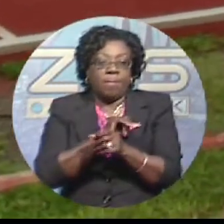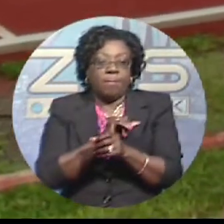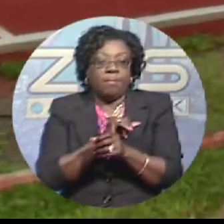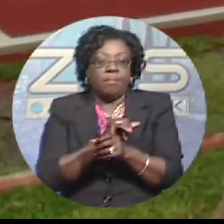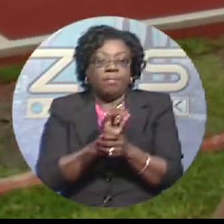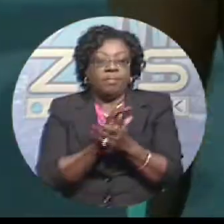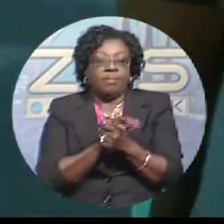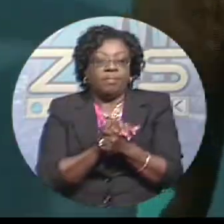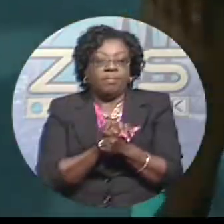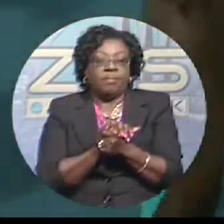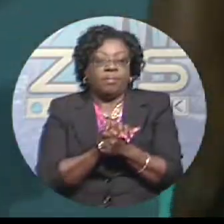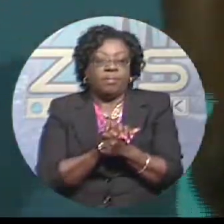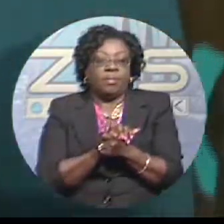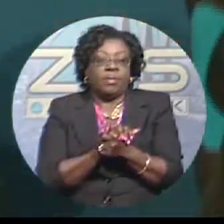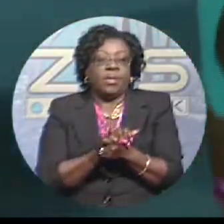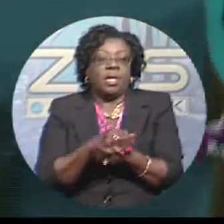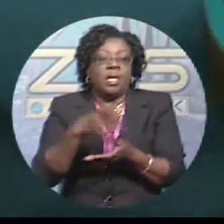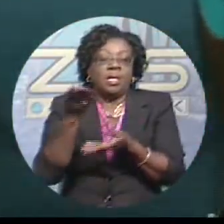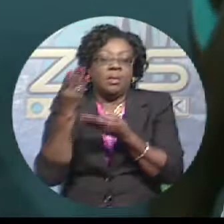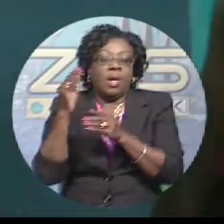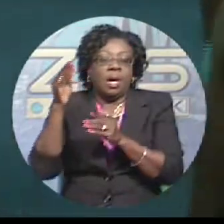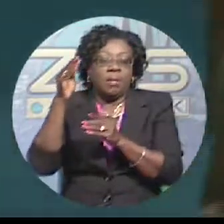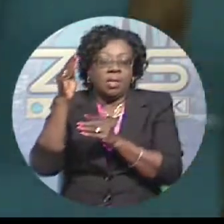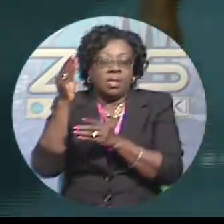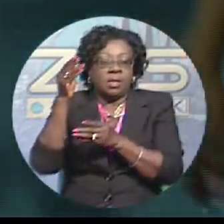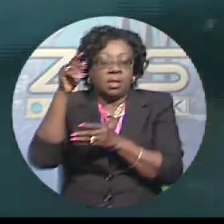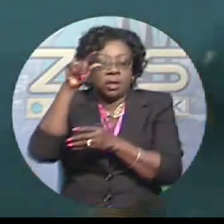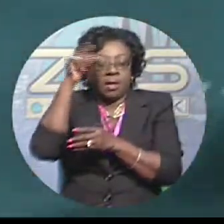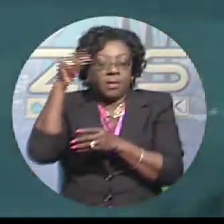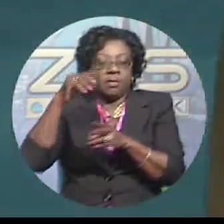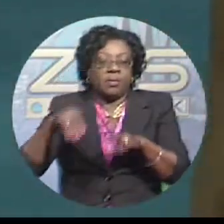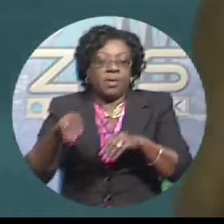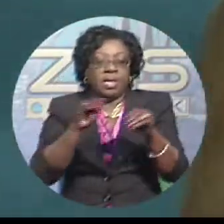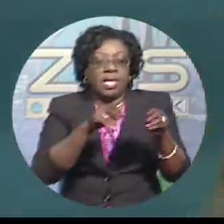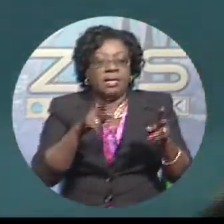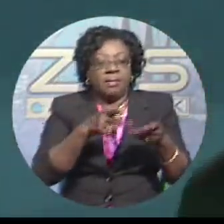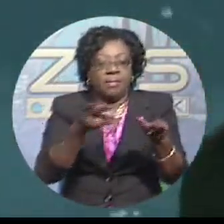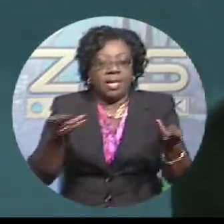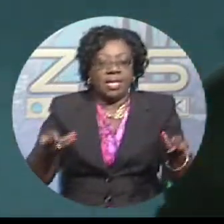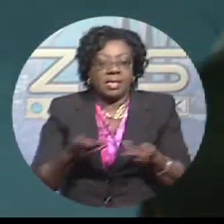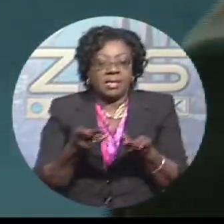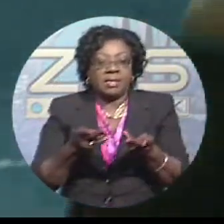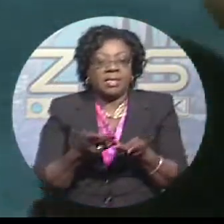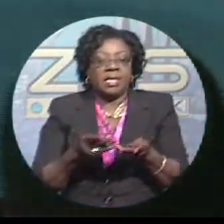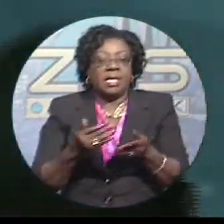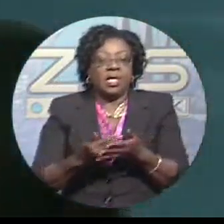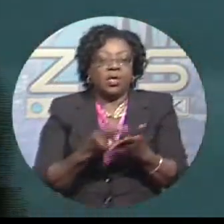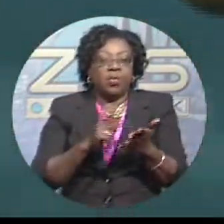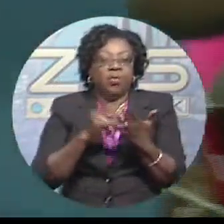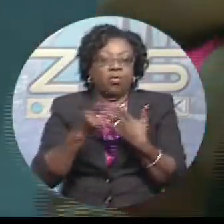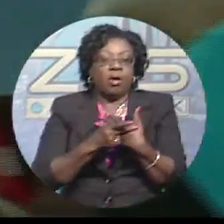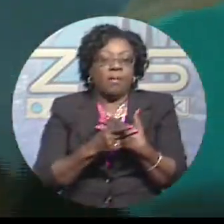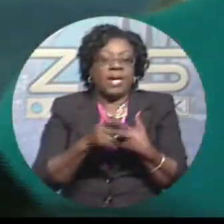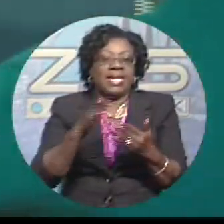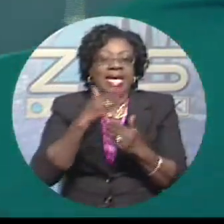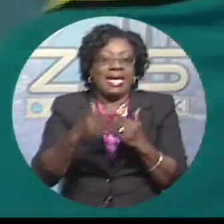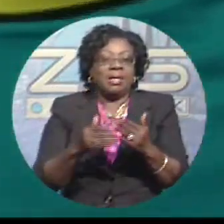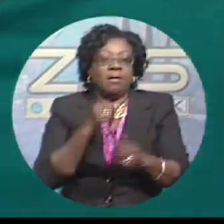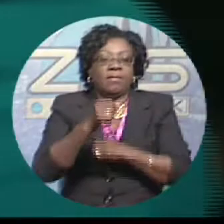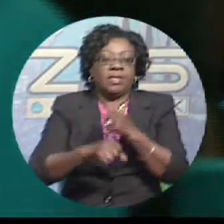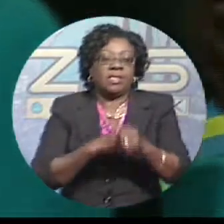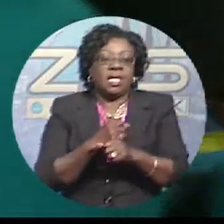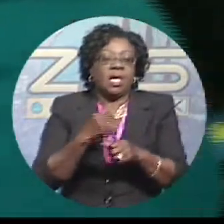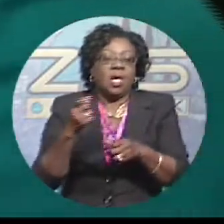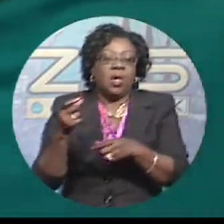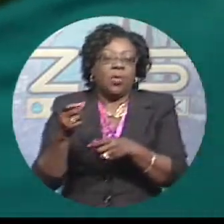run the 4x2. The Bahamas government have already put in place plans to implement a new subvention program by the end of this year, where athletes will have